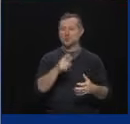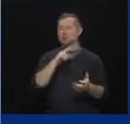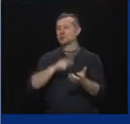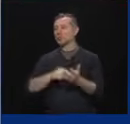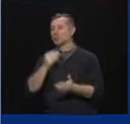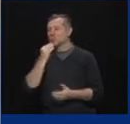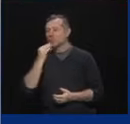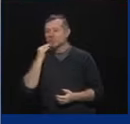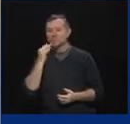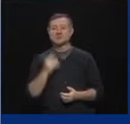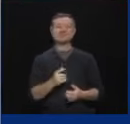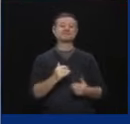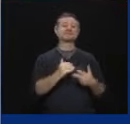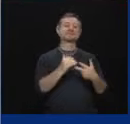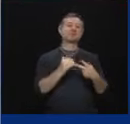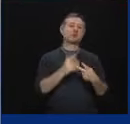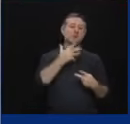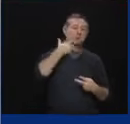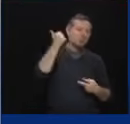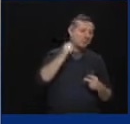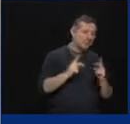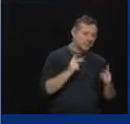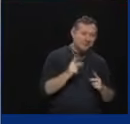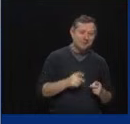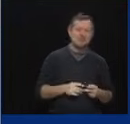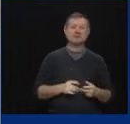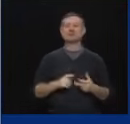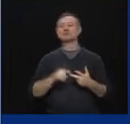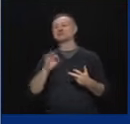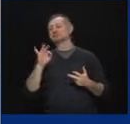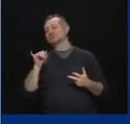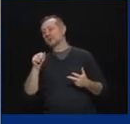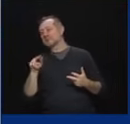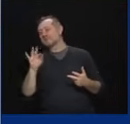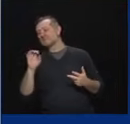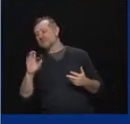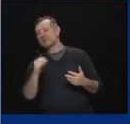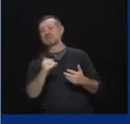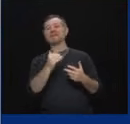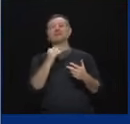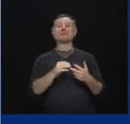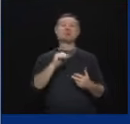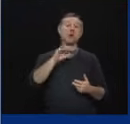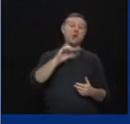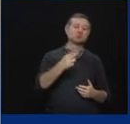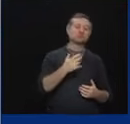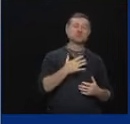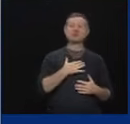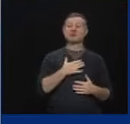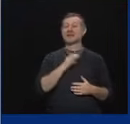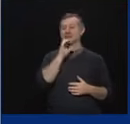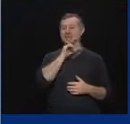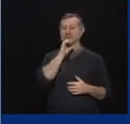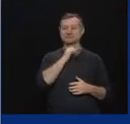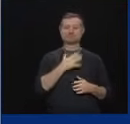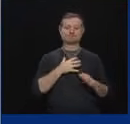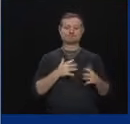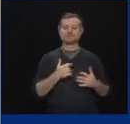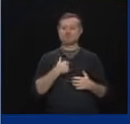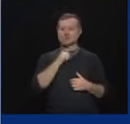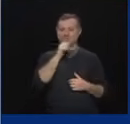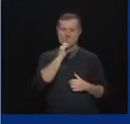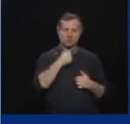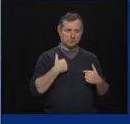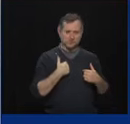age demographics in January, February. It wasn't until March when my age group was allowed. I won't tell you what that is, but you can look it up.